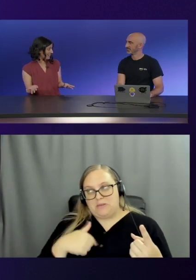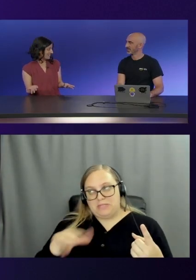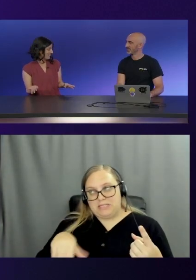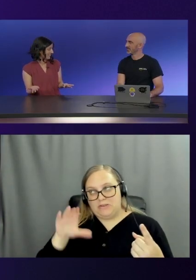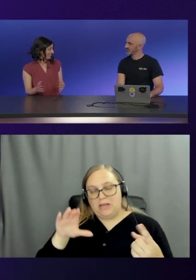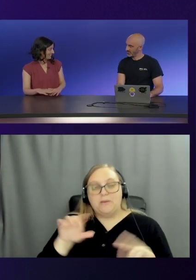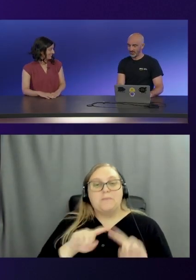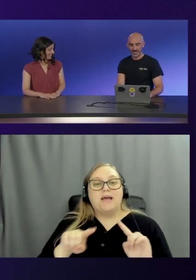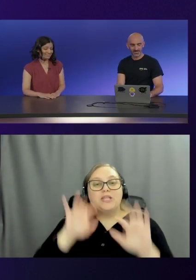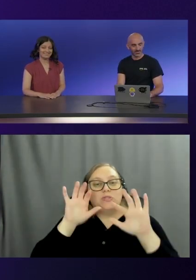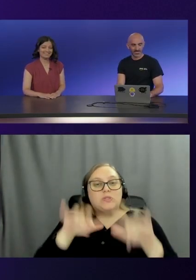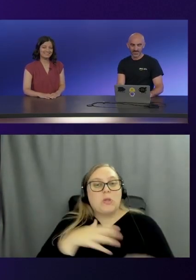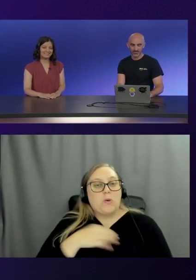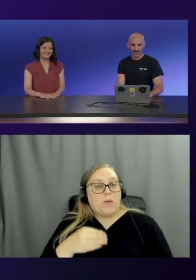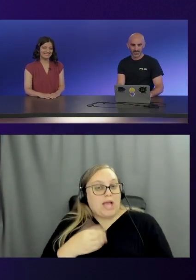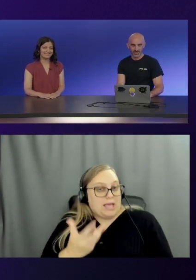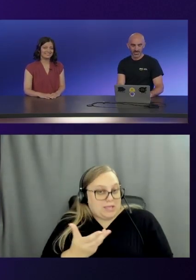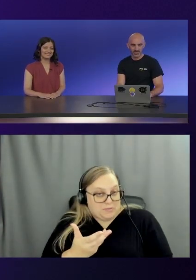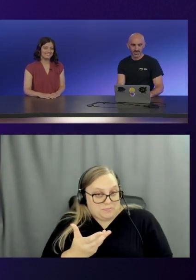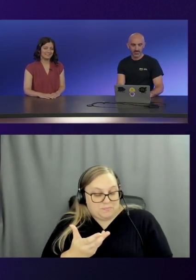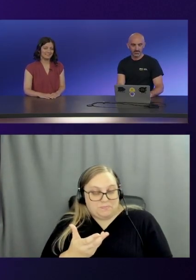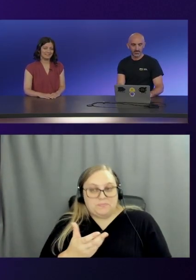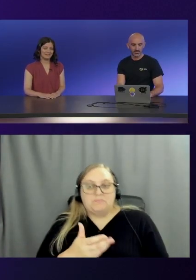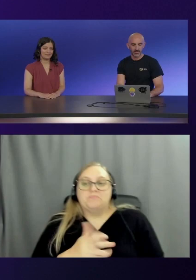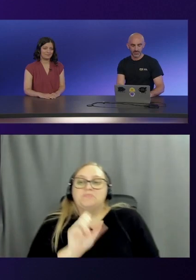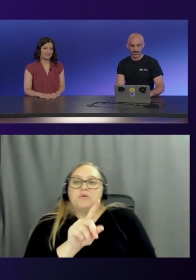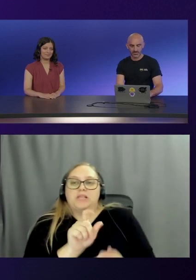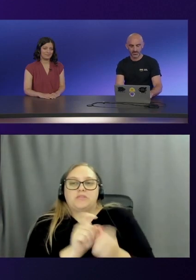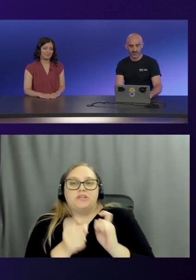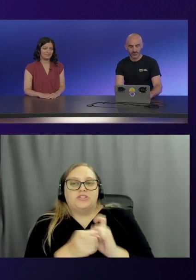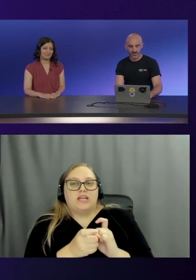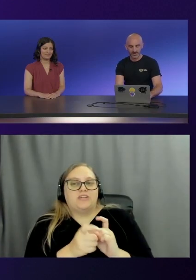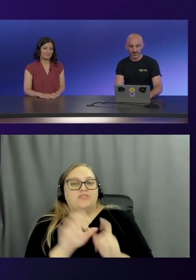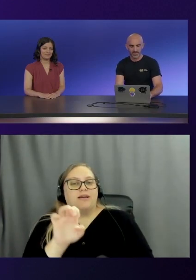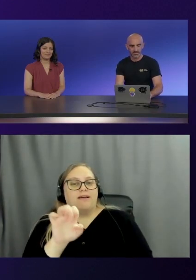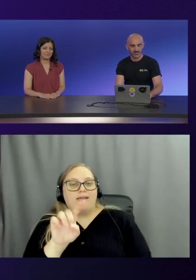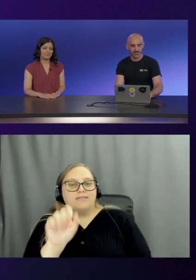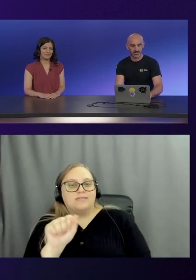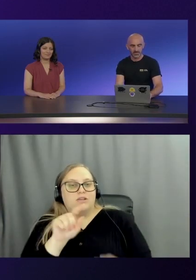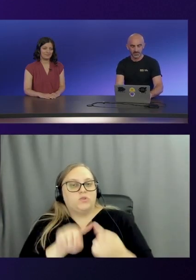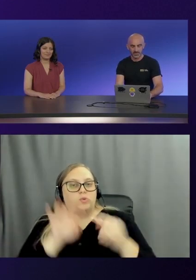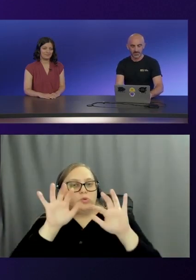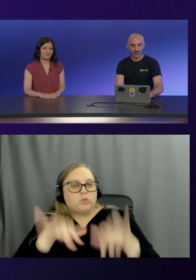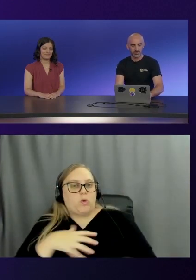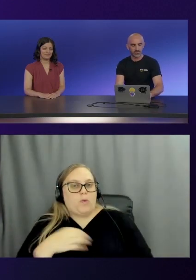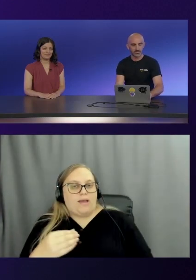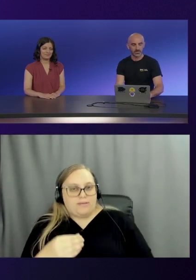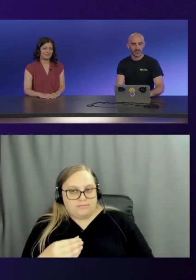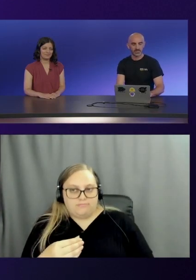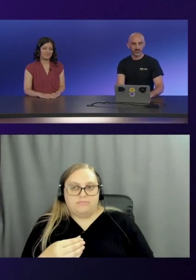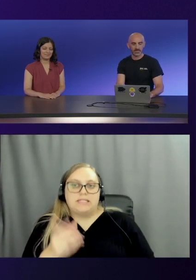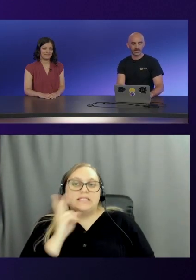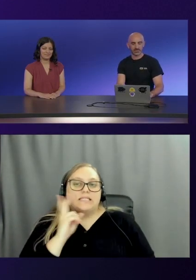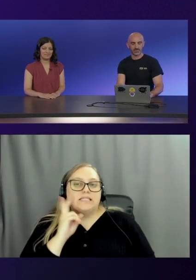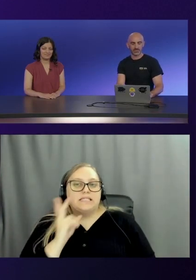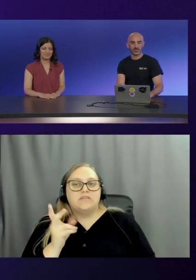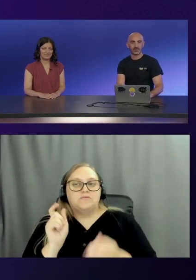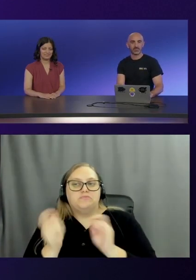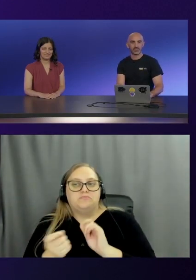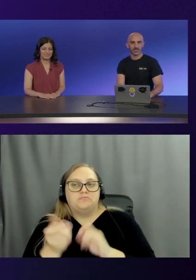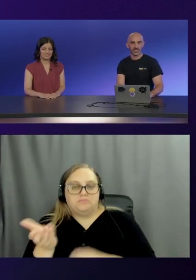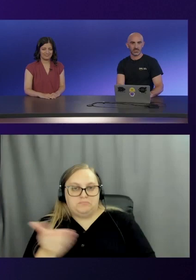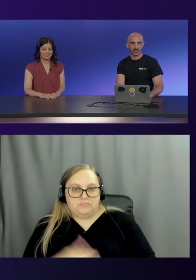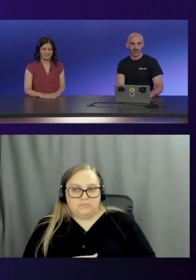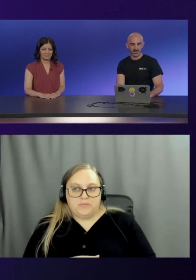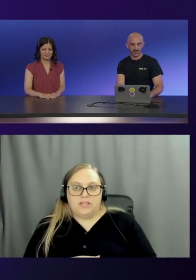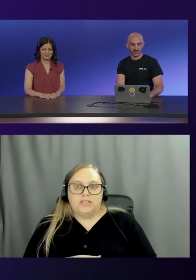is a classic. Snow White? Okay, well let's change our input prompt to Snow White and see what the model's going to generate. So we've